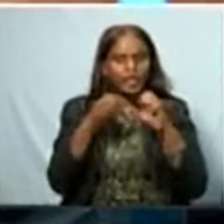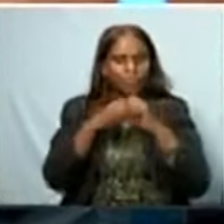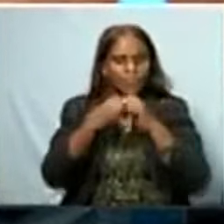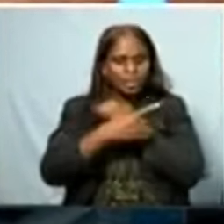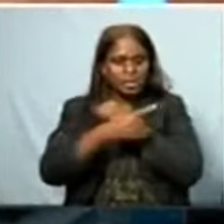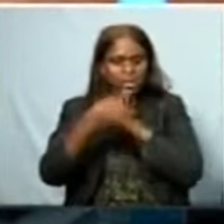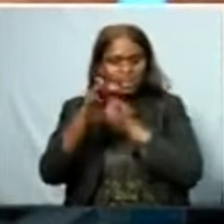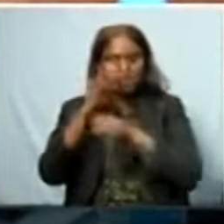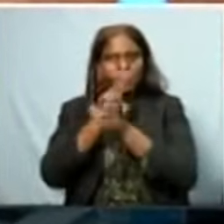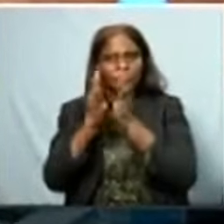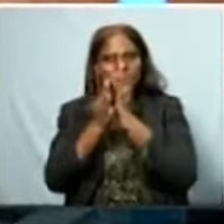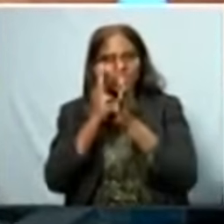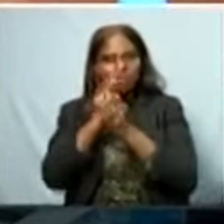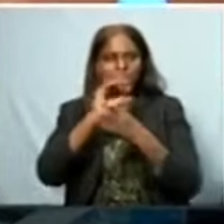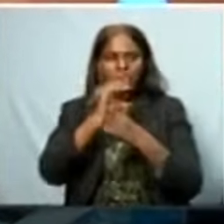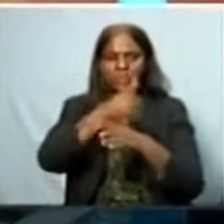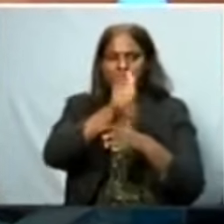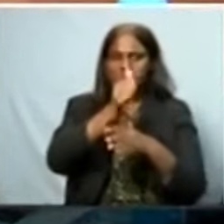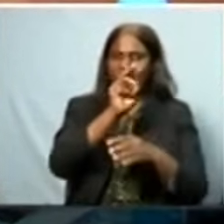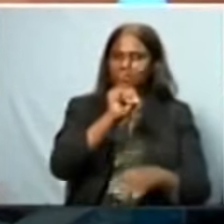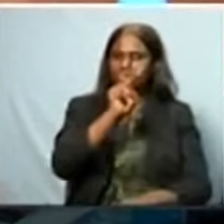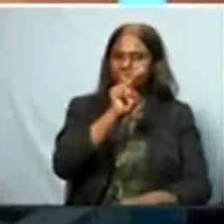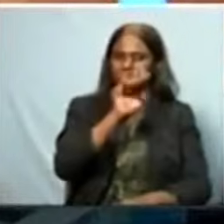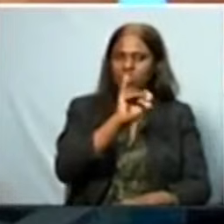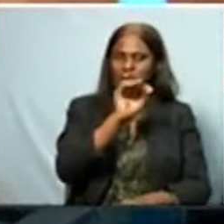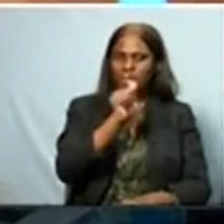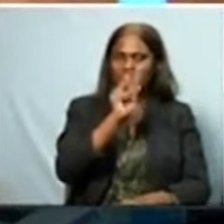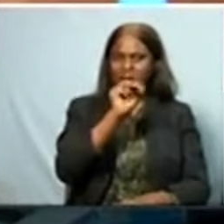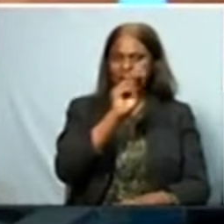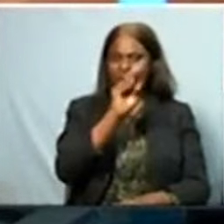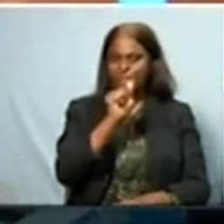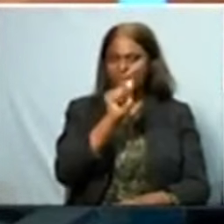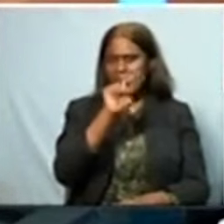of Infrastructure, or is it yourself, Mr. Miyambang?